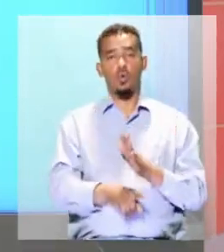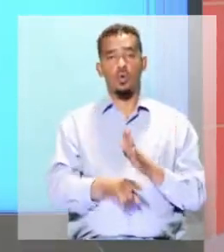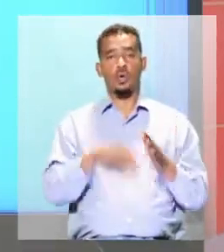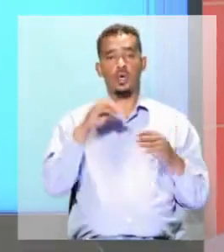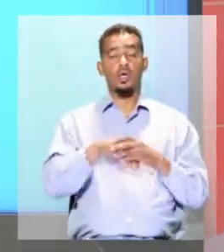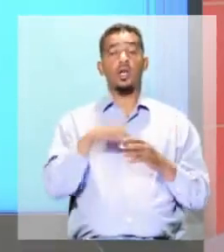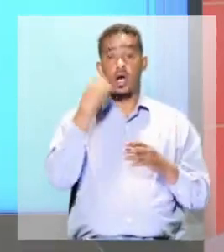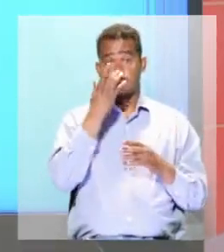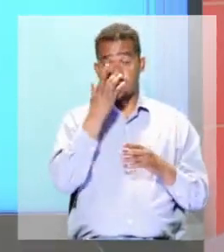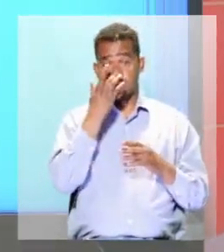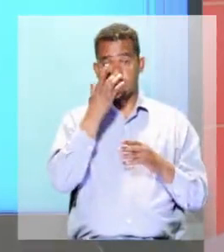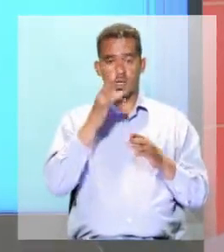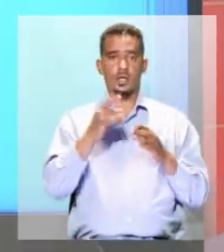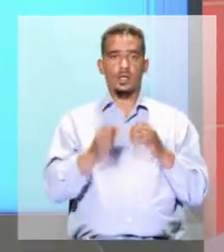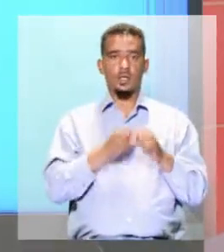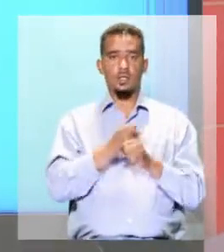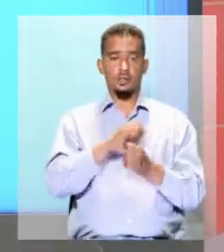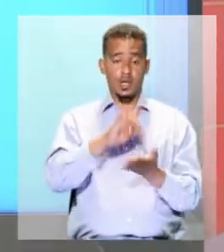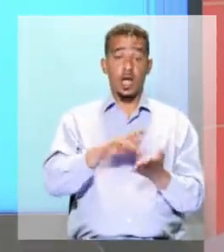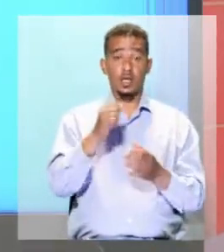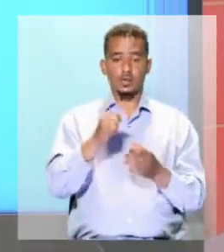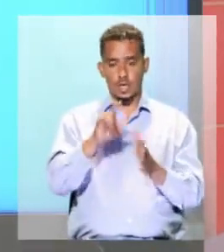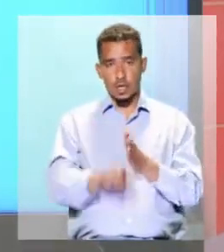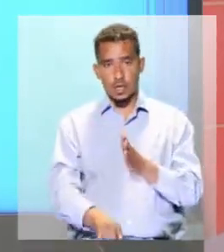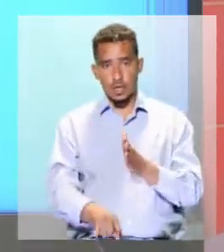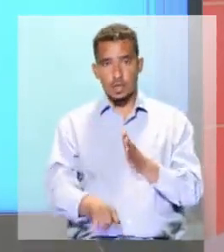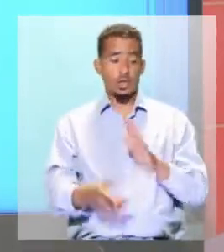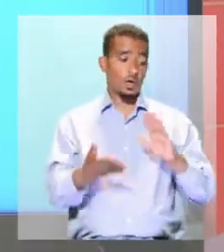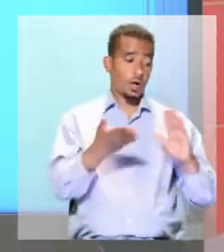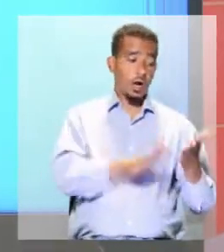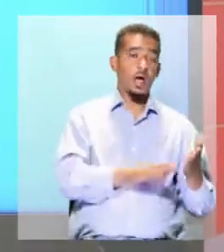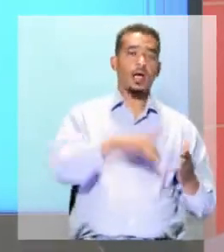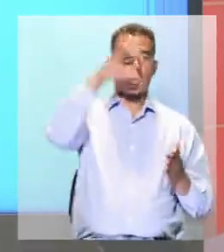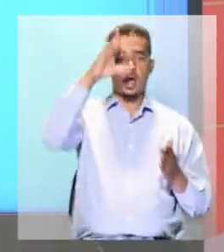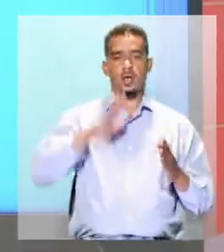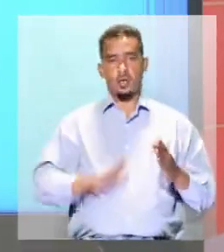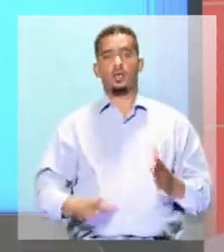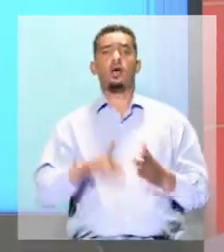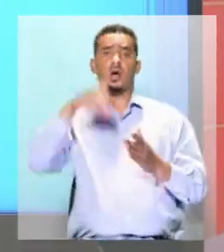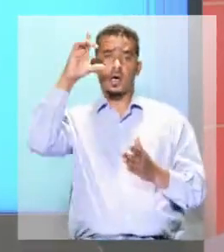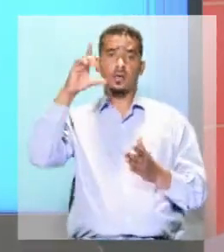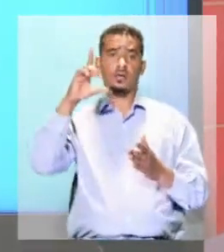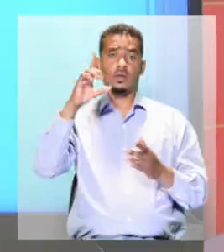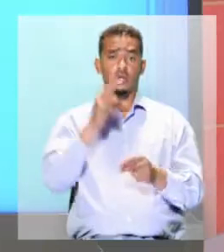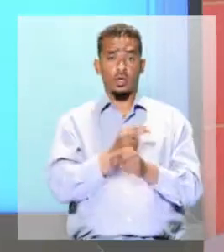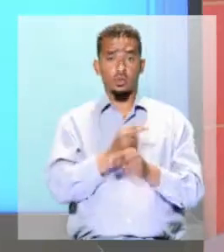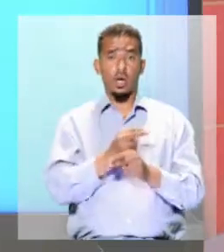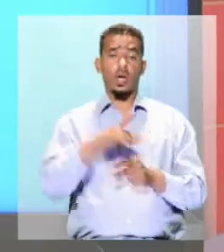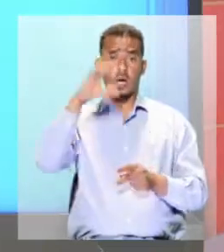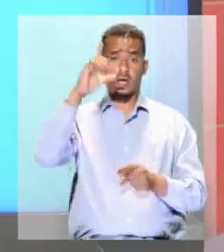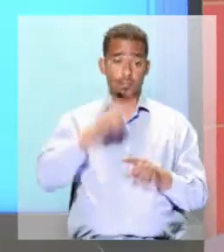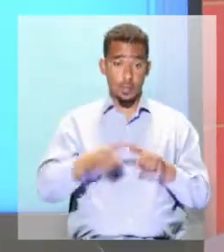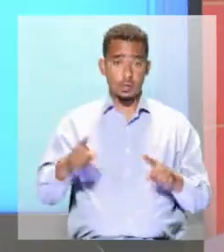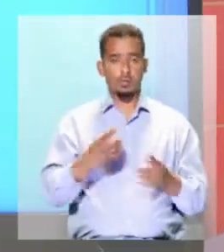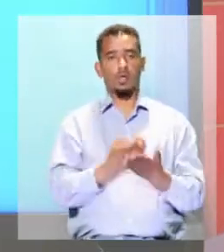Africa, the median age is low, the fertility rate very high, growth rate high, rate of natural increase also very high, but